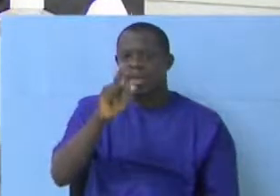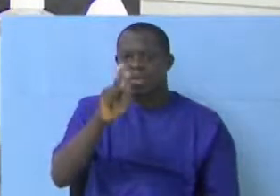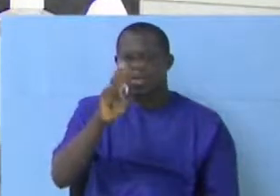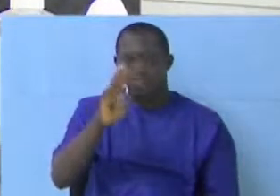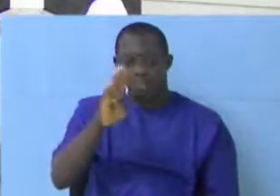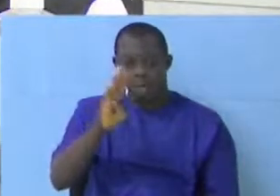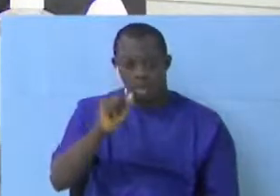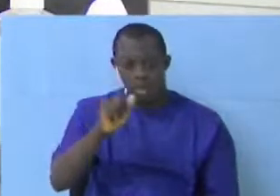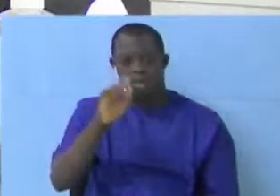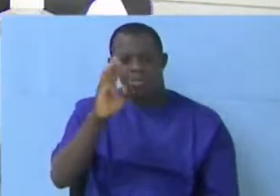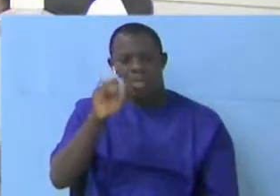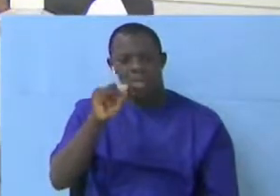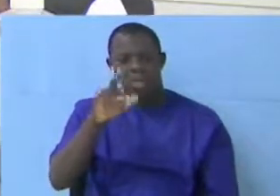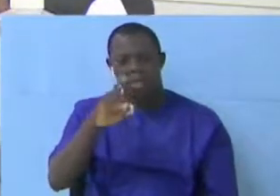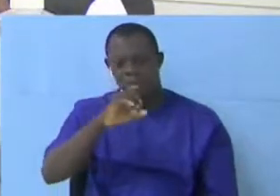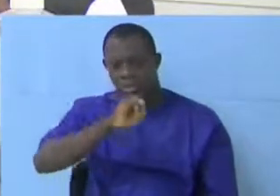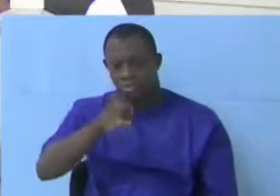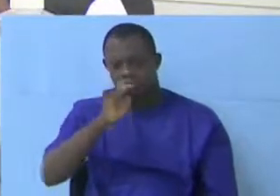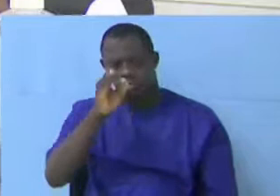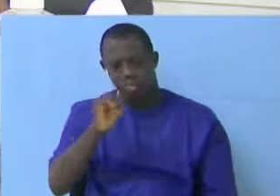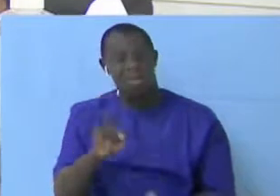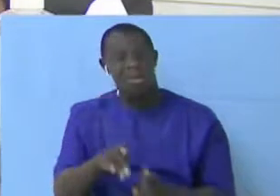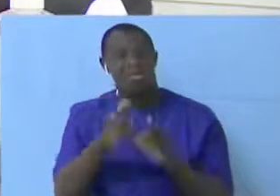And then after a while,